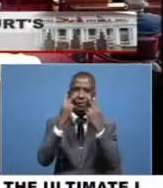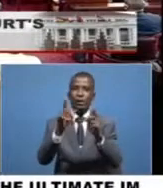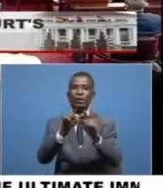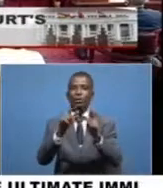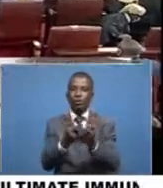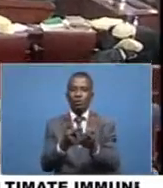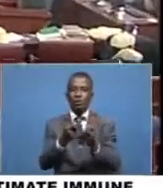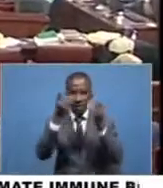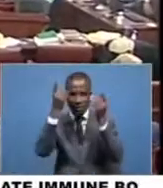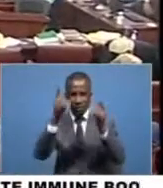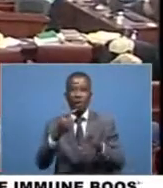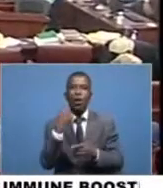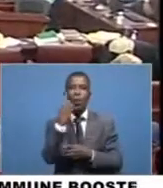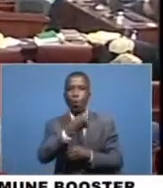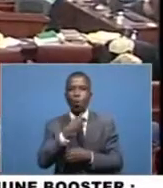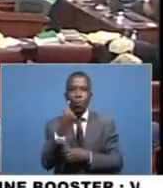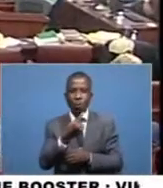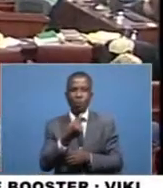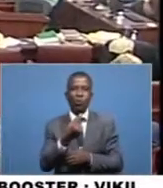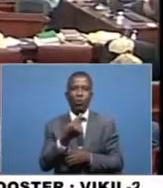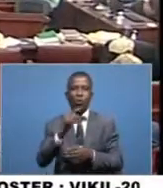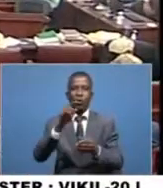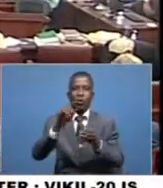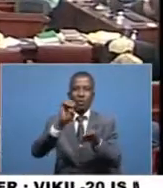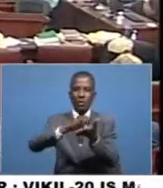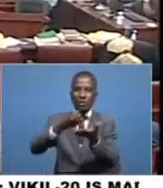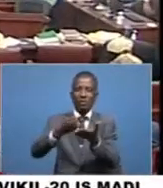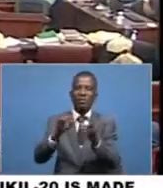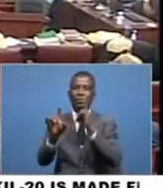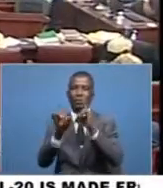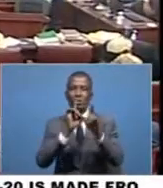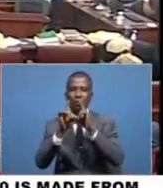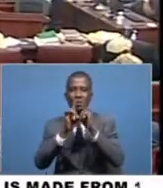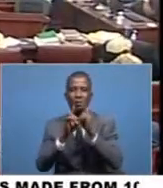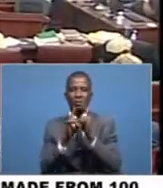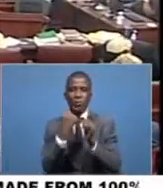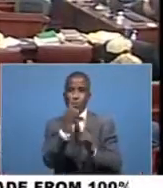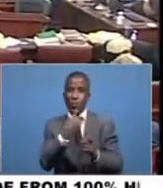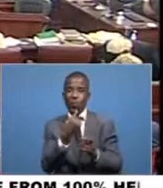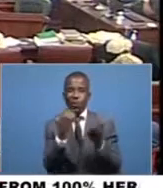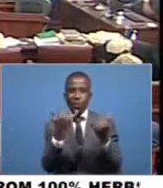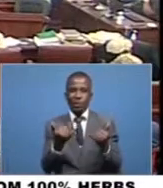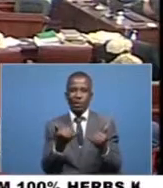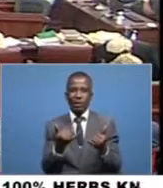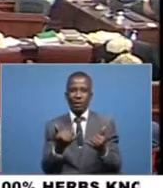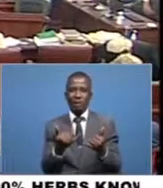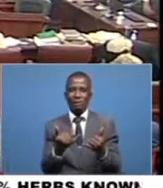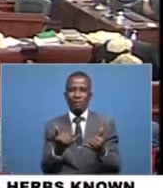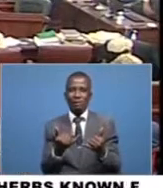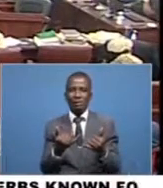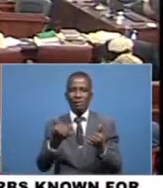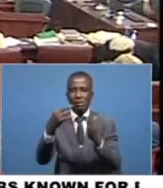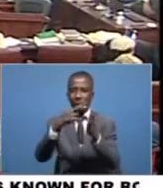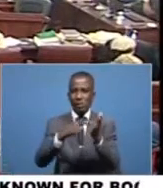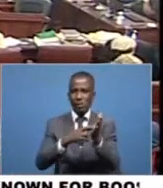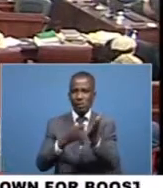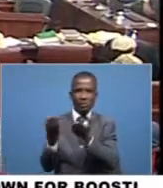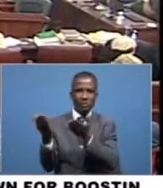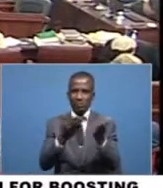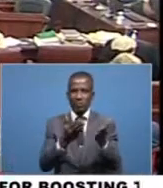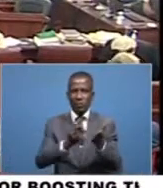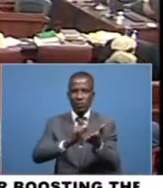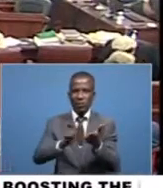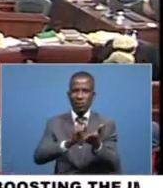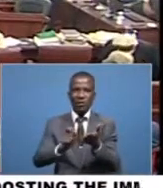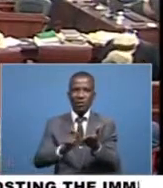decide who will testify. We know of no law or rule which entitles a court to call upon a party to testify in the